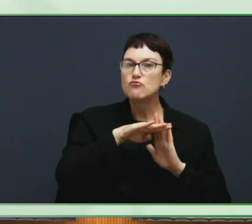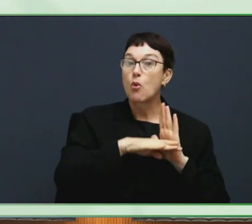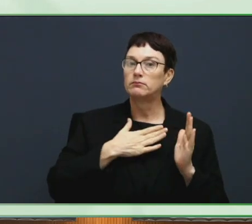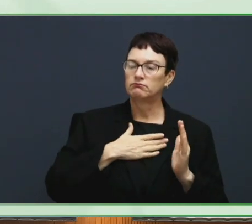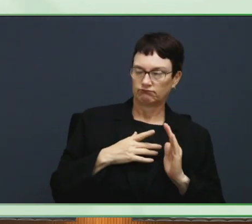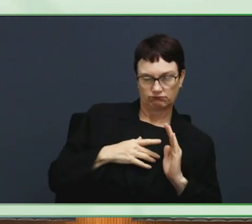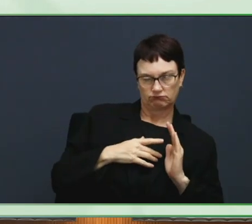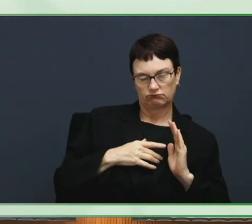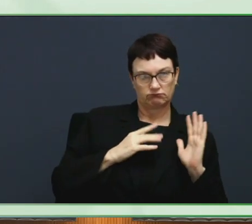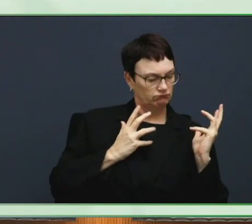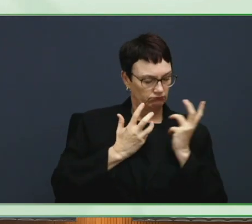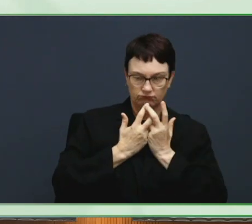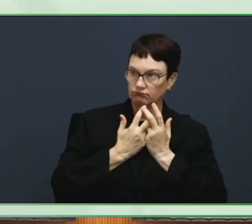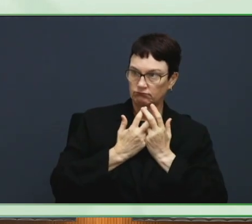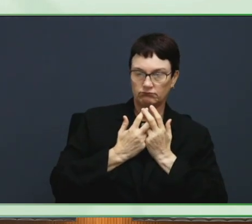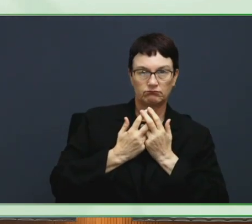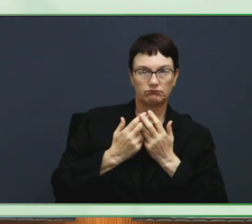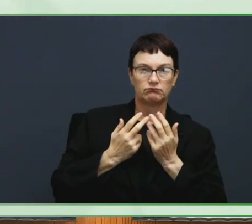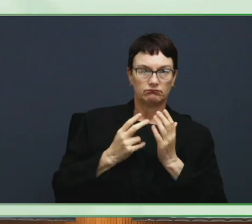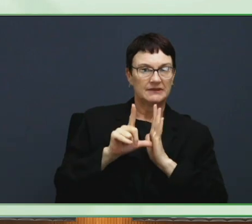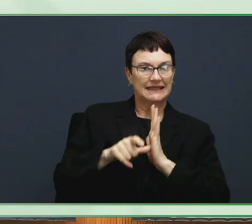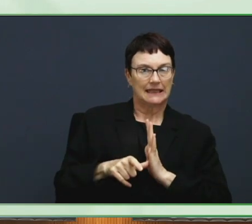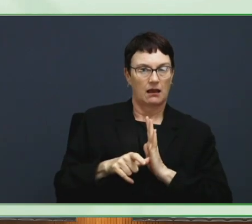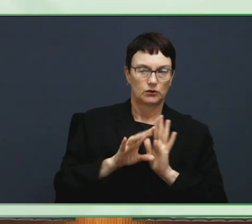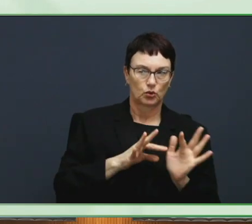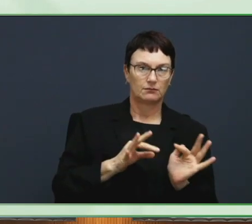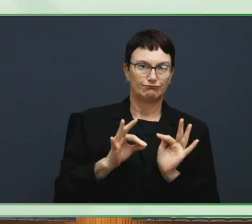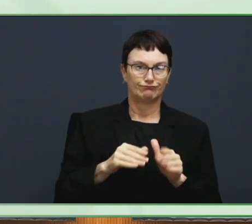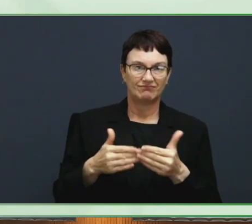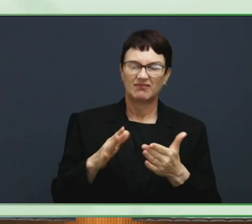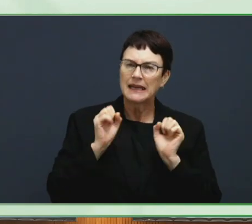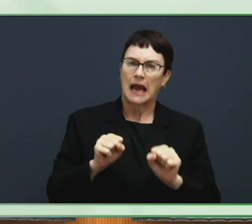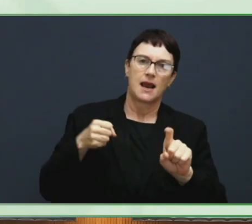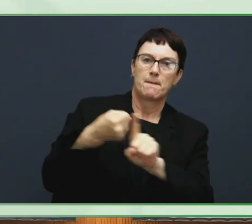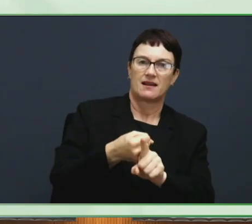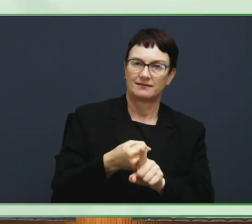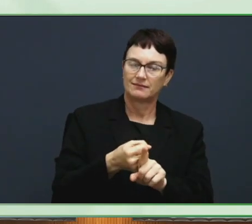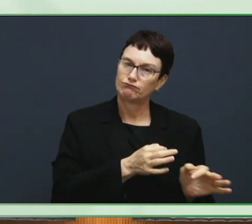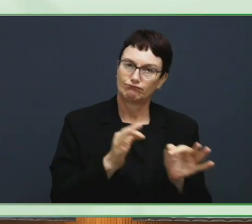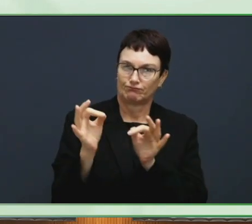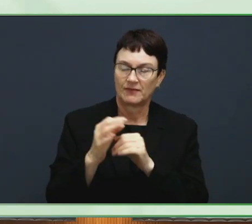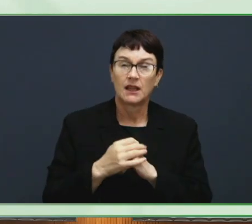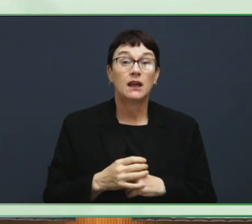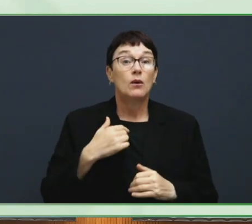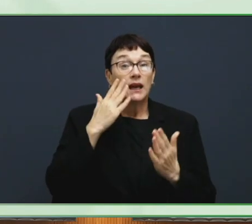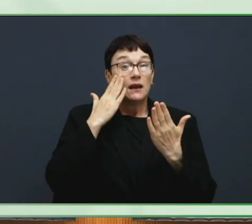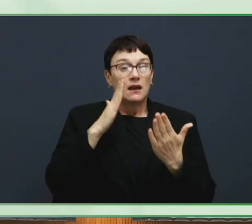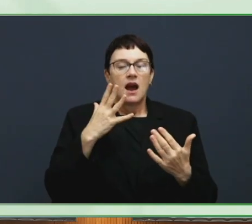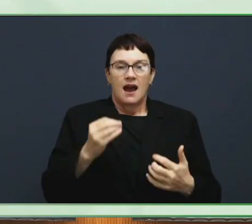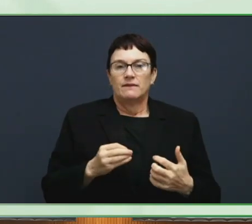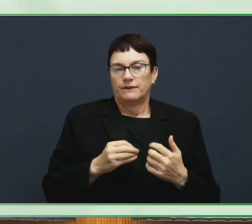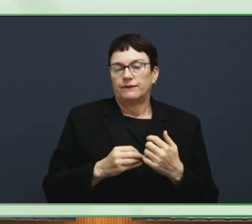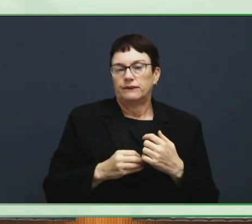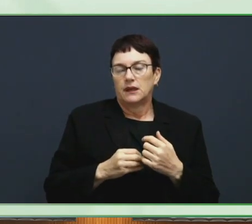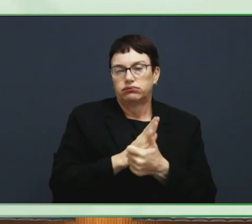and sustainable. Our approach focuses on two key areas. First, empowering